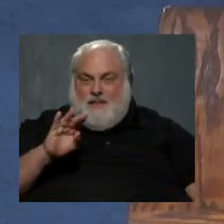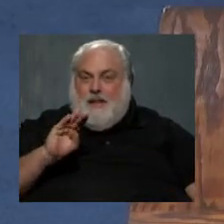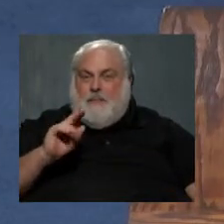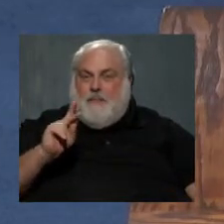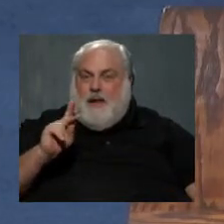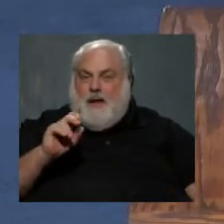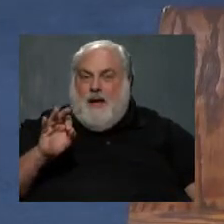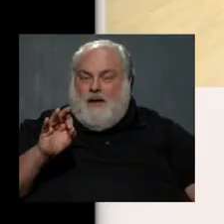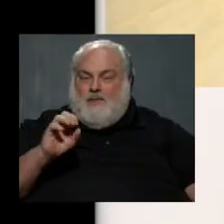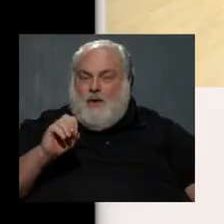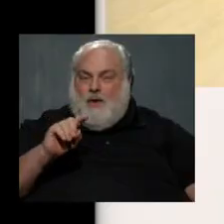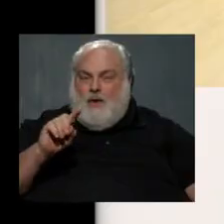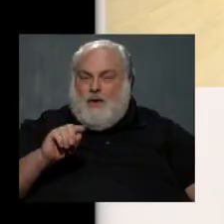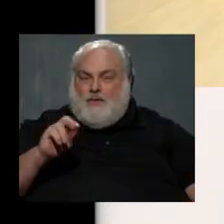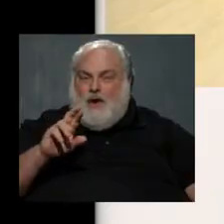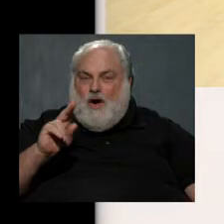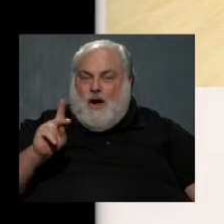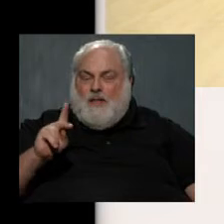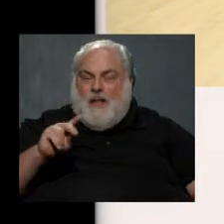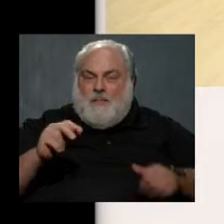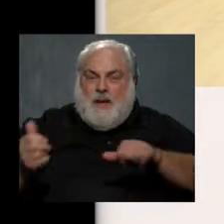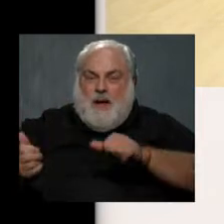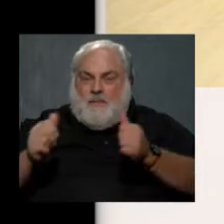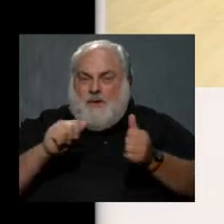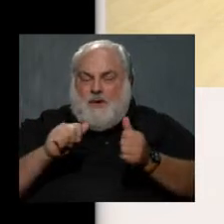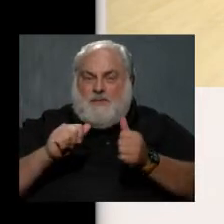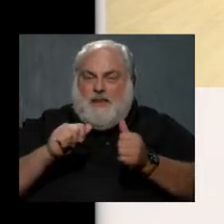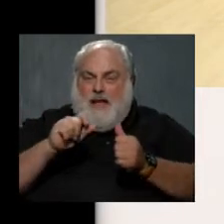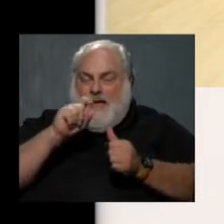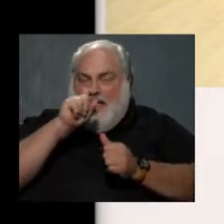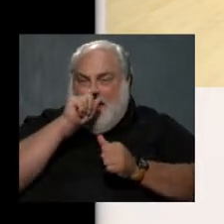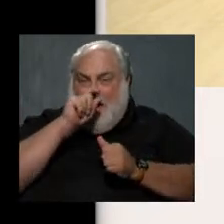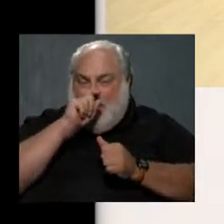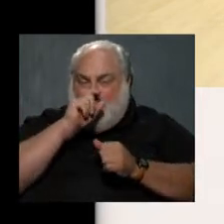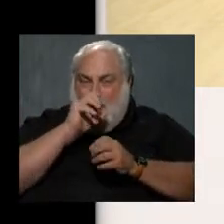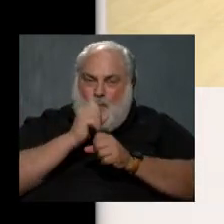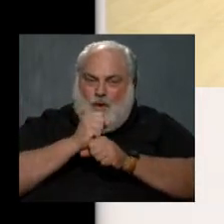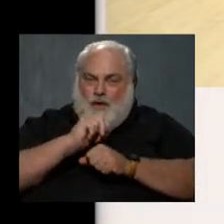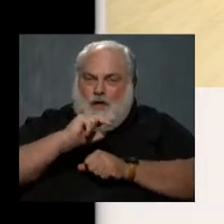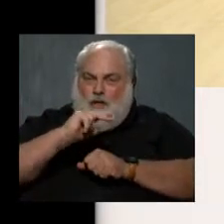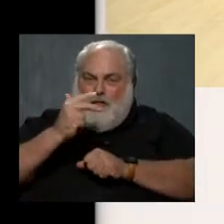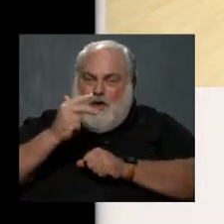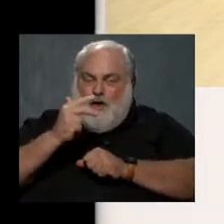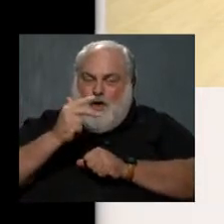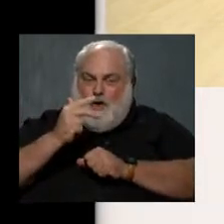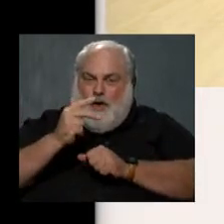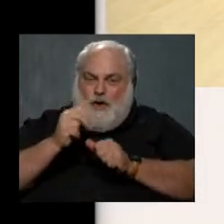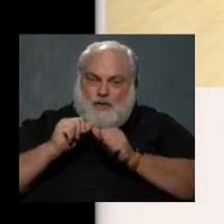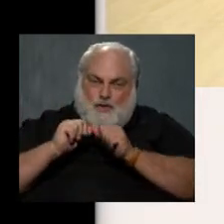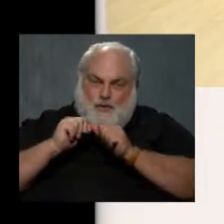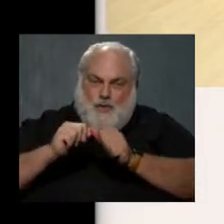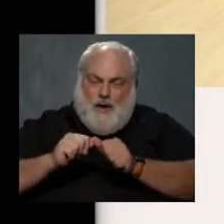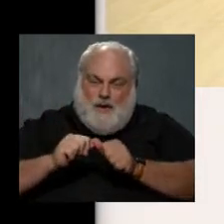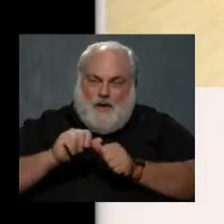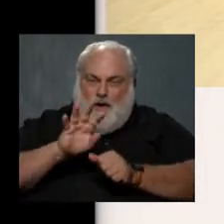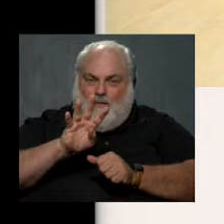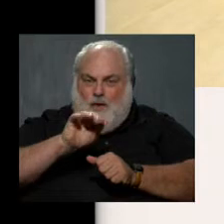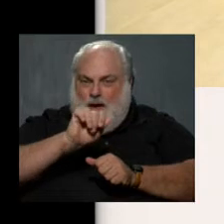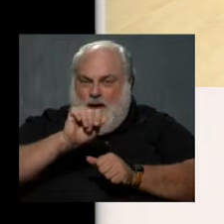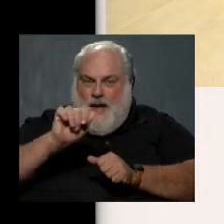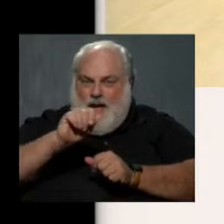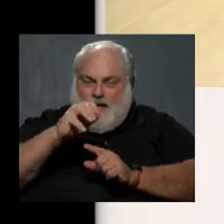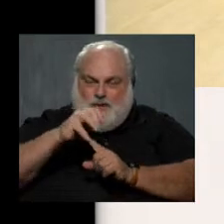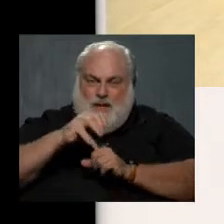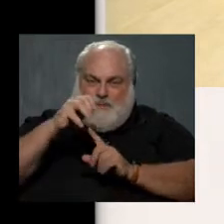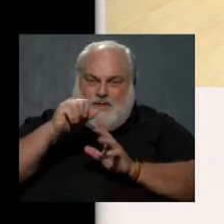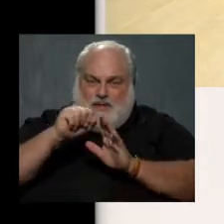Ozarks Arena, the Baptist Preparatory Academy Eagles won their third consecutive 4A boys state championship. Since state